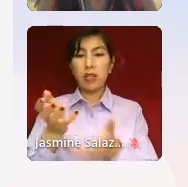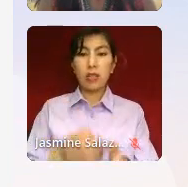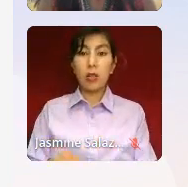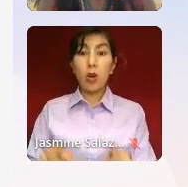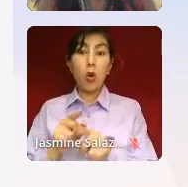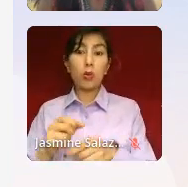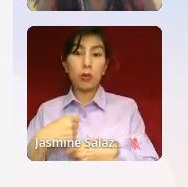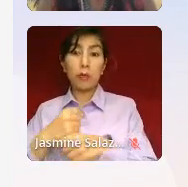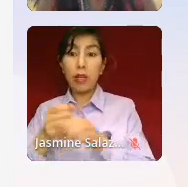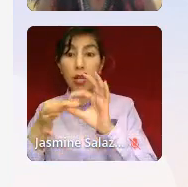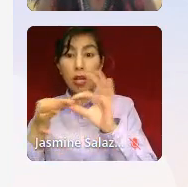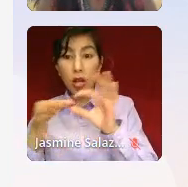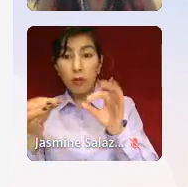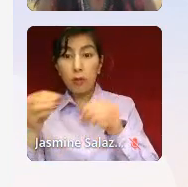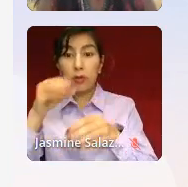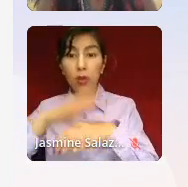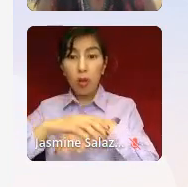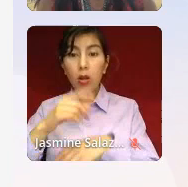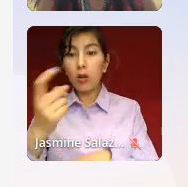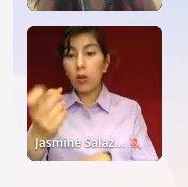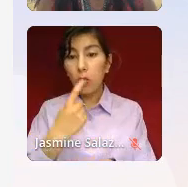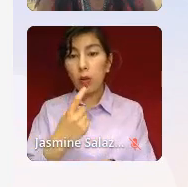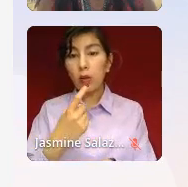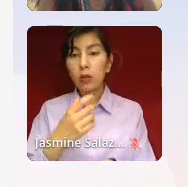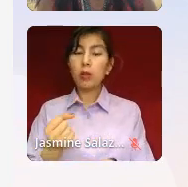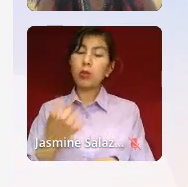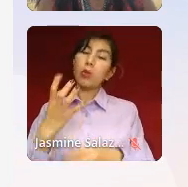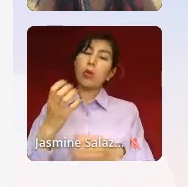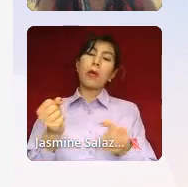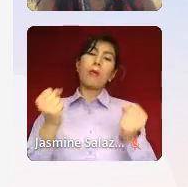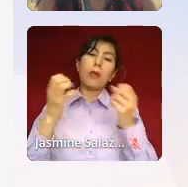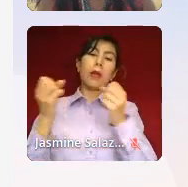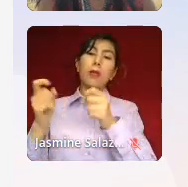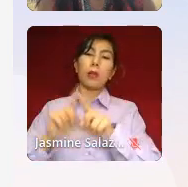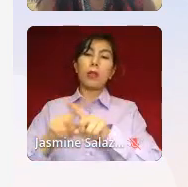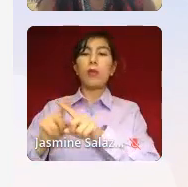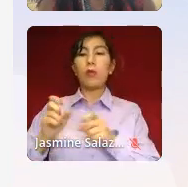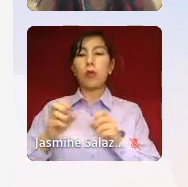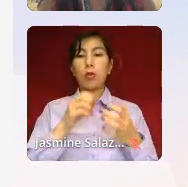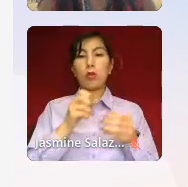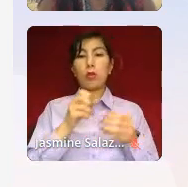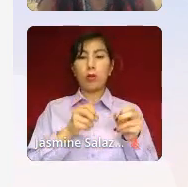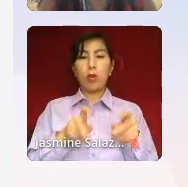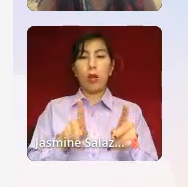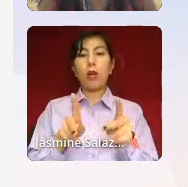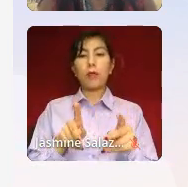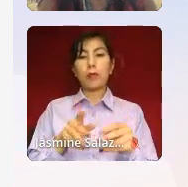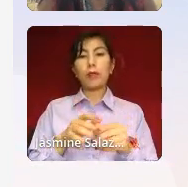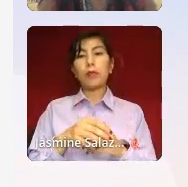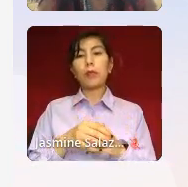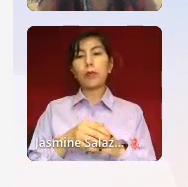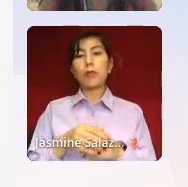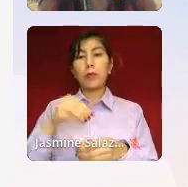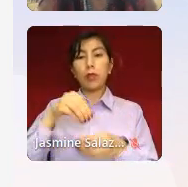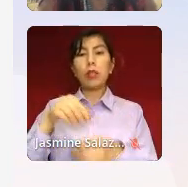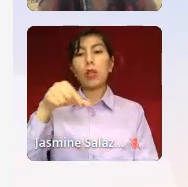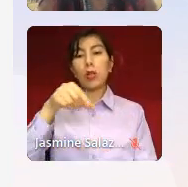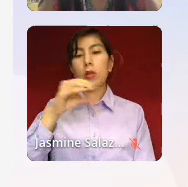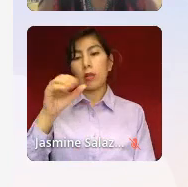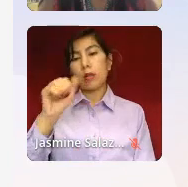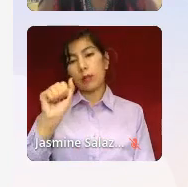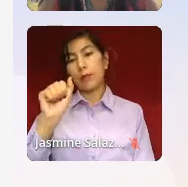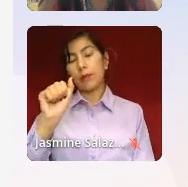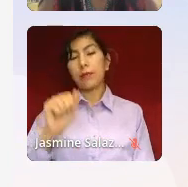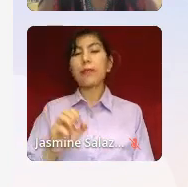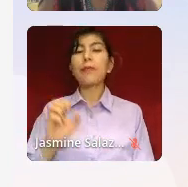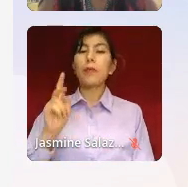make on questions. So lots of different options there in the Q&A.